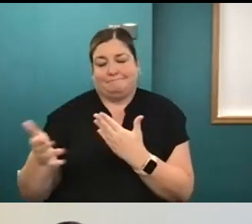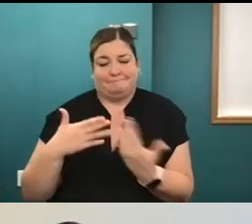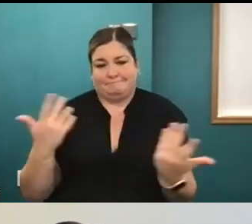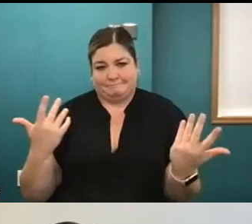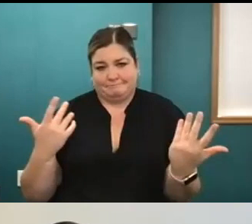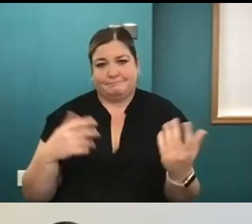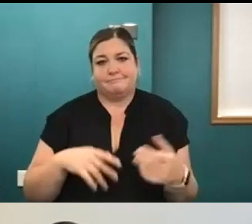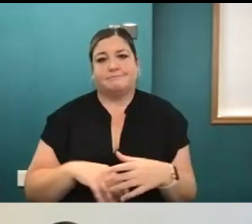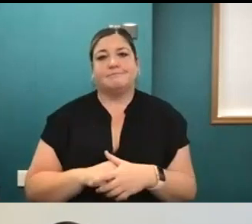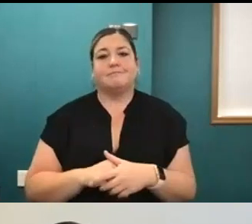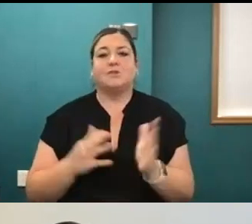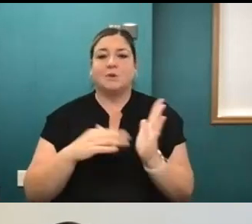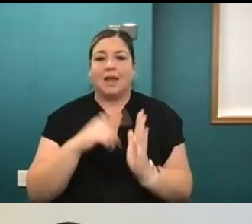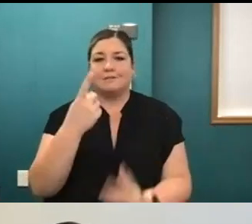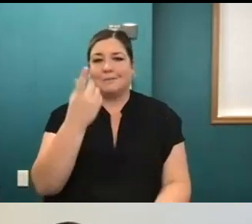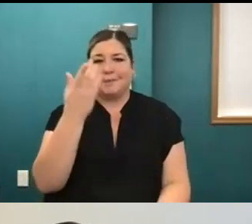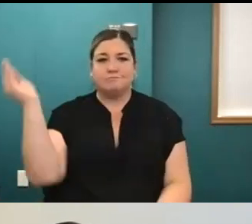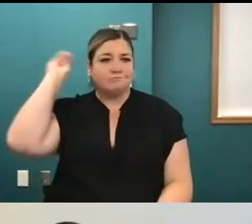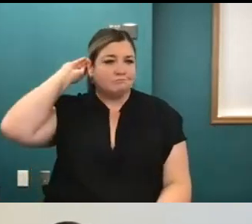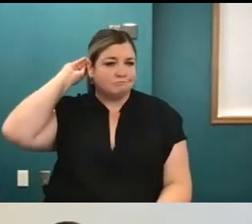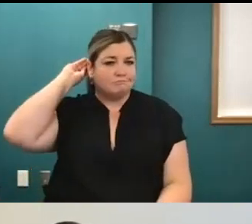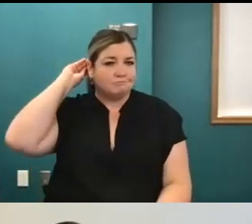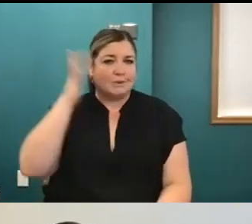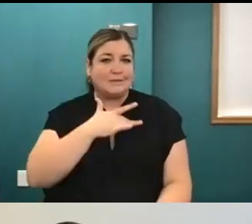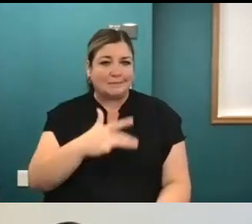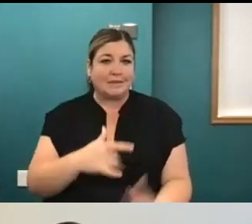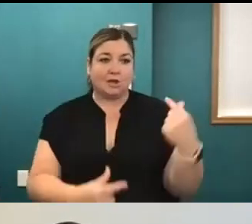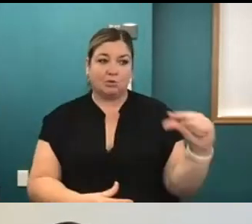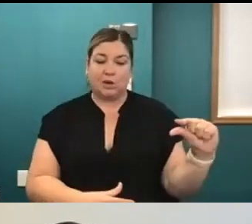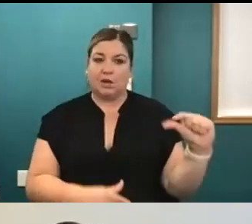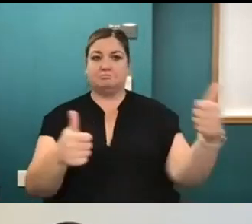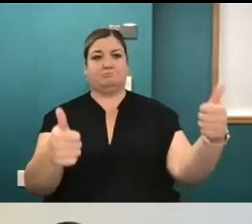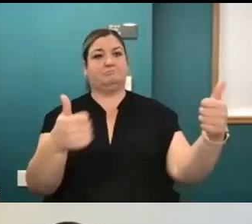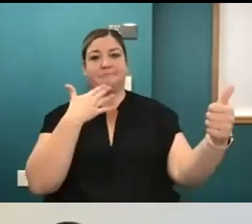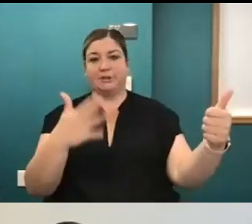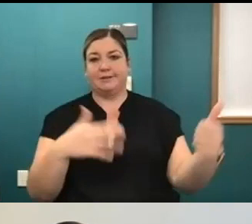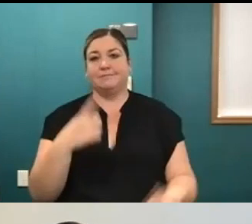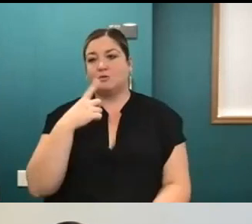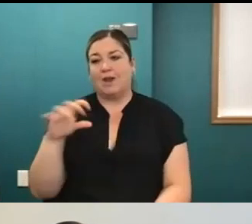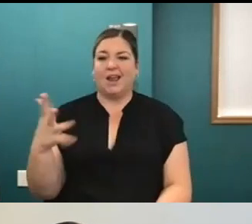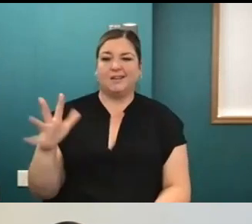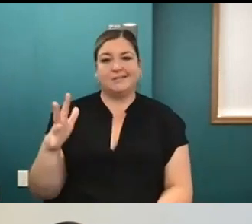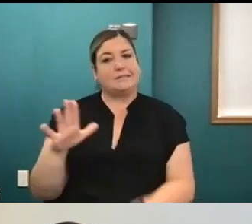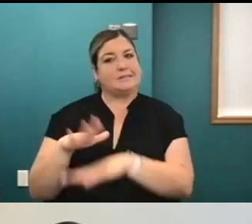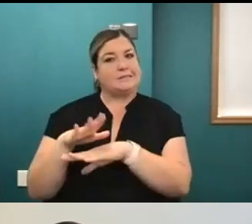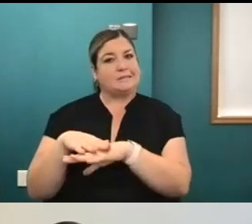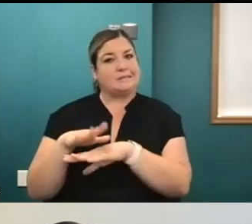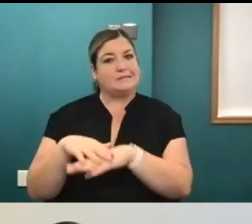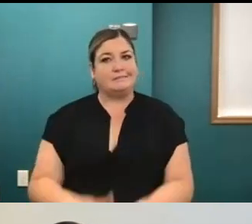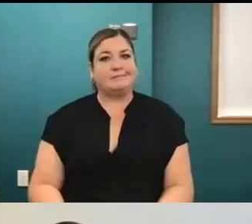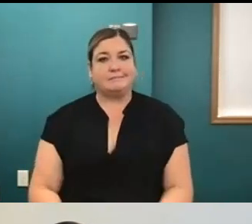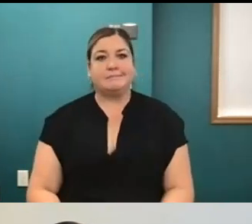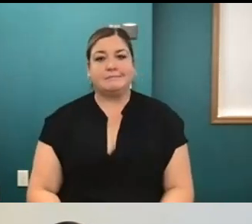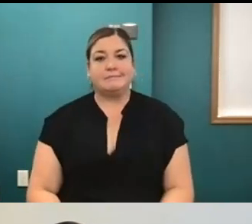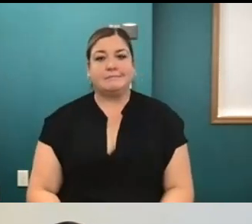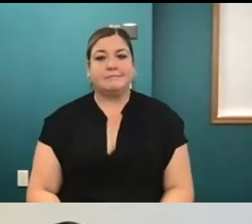again, kind of just something to keep in mind, but I would generally say green usually it means you're good to go. Red is kind of giving that indication that something may be a little bit